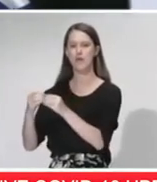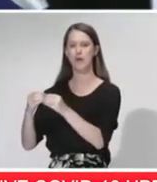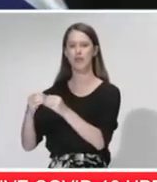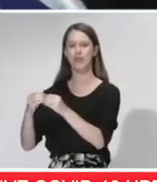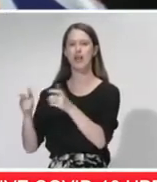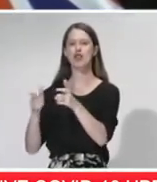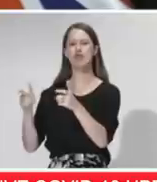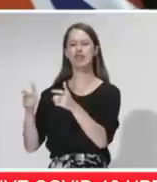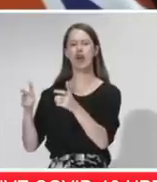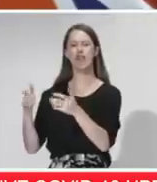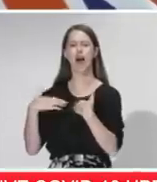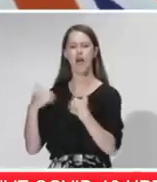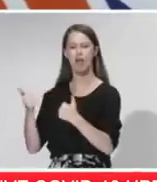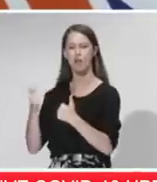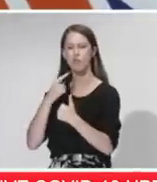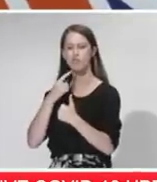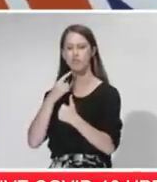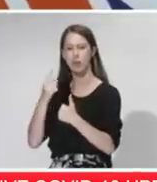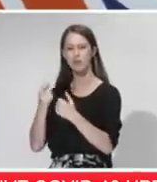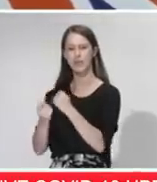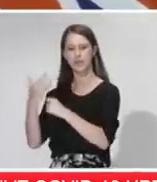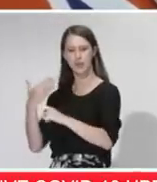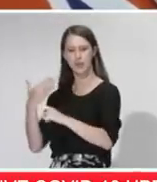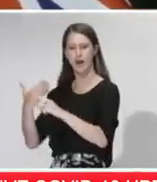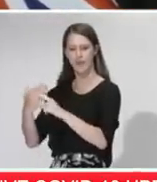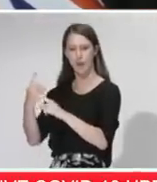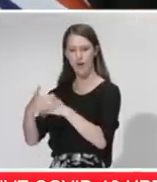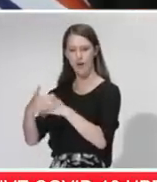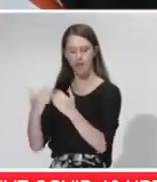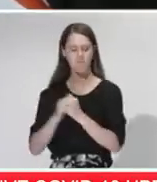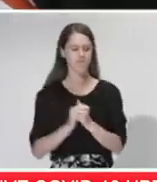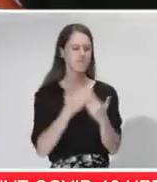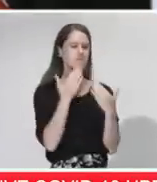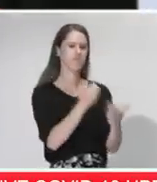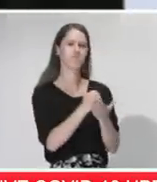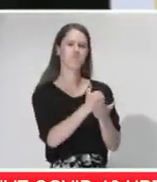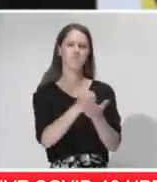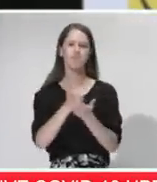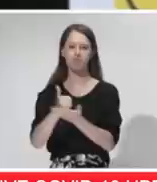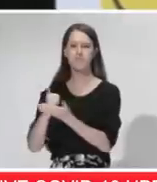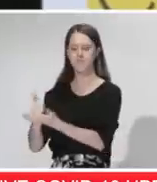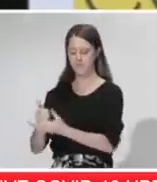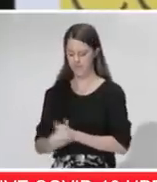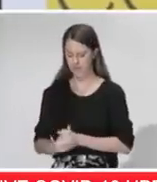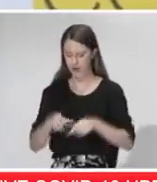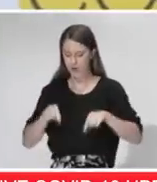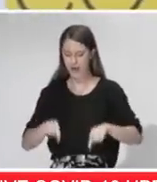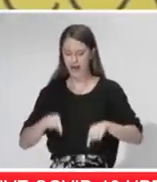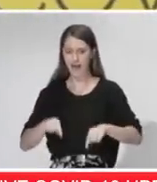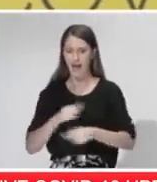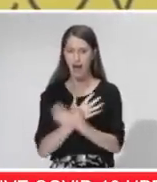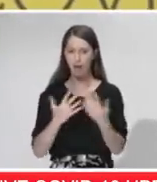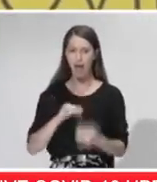us an update on today's cases. Dr Bloomfield. Thank you, Prime Minister. Tēnā koutou katoa. So today we can